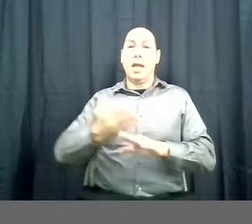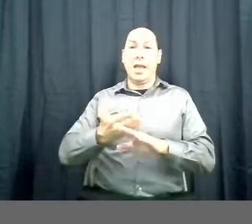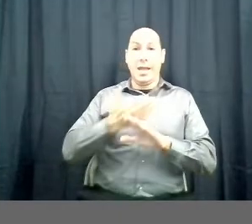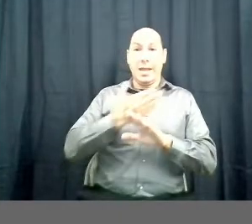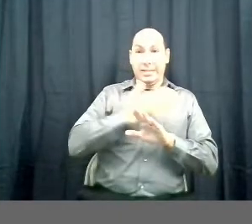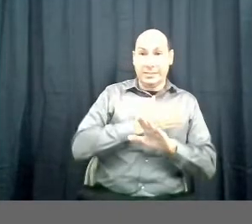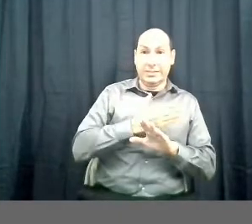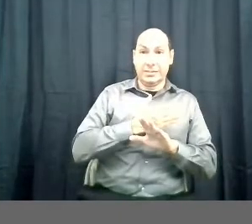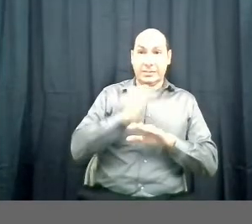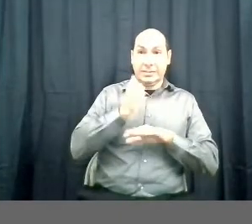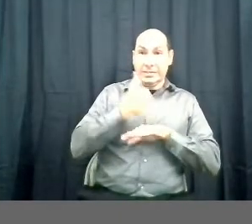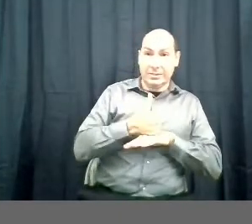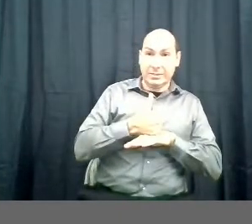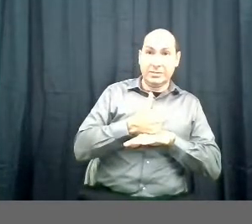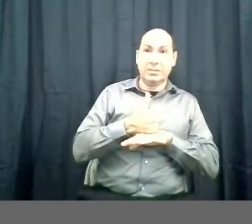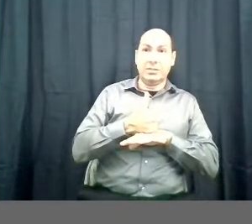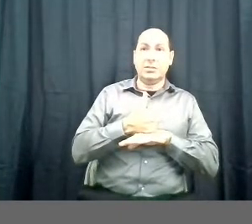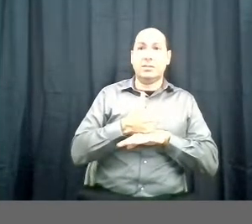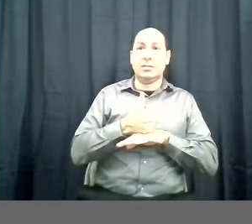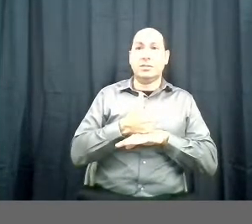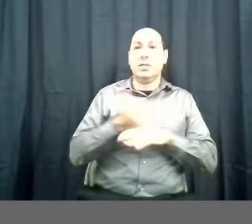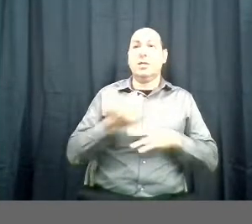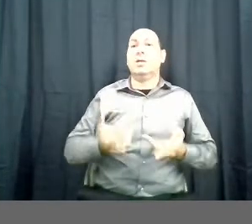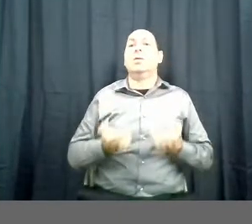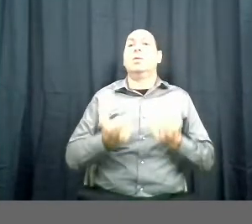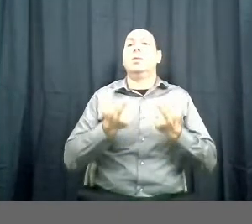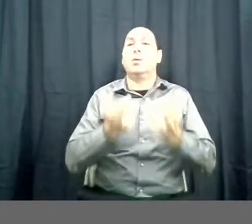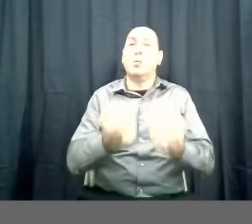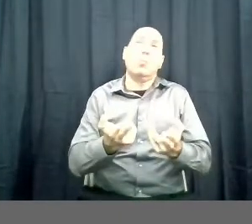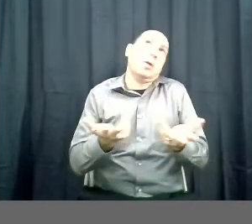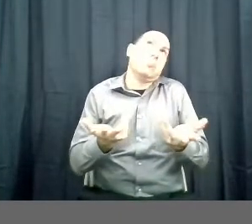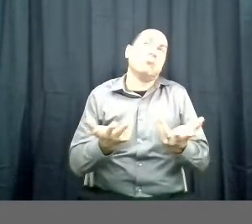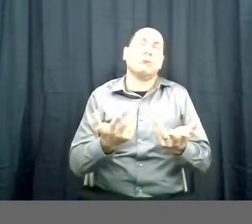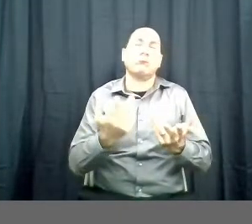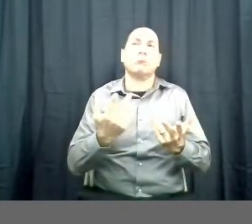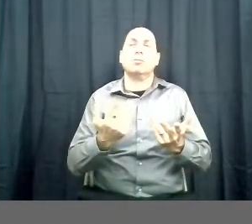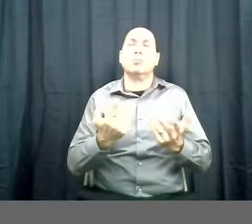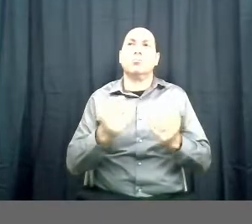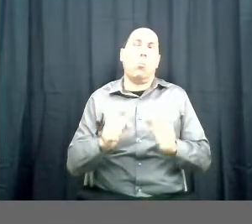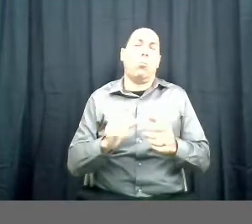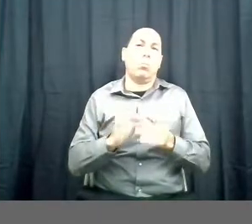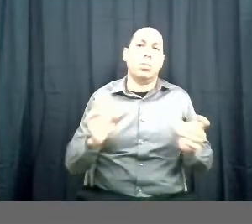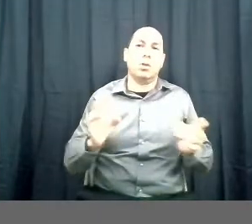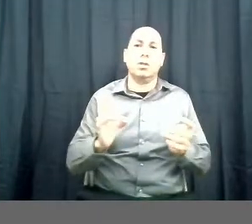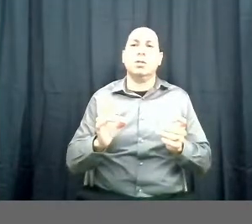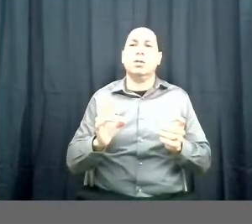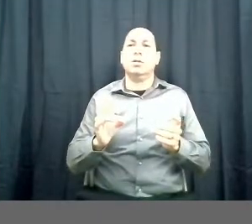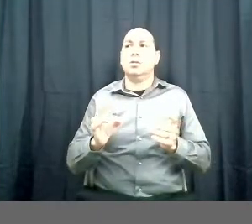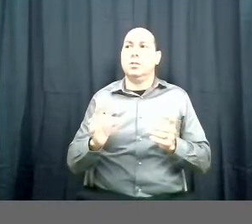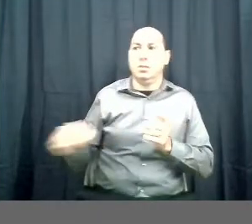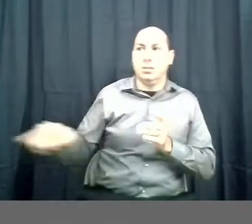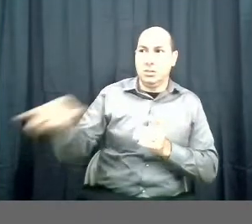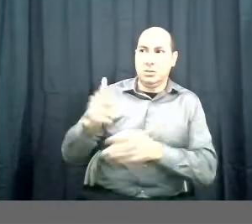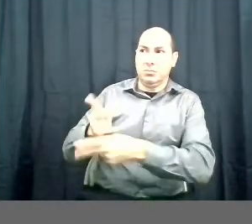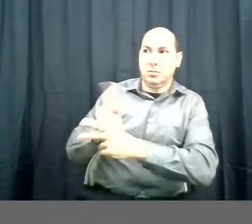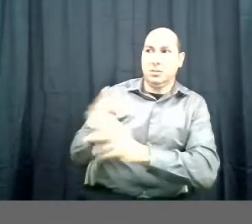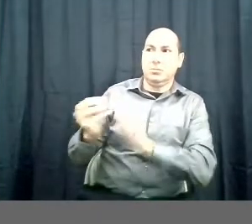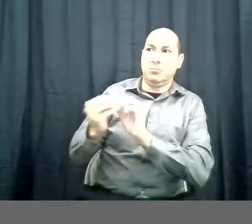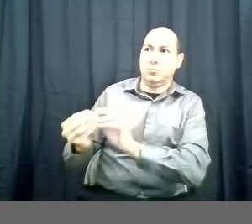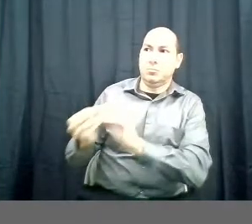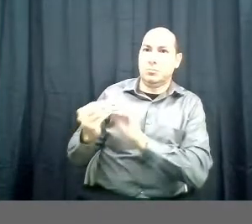the recommencement, so to speak, of the negotiations with the creditors on the basis of these